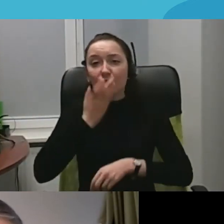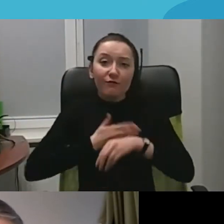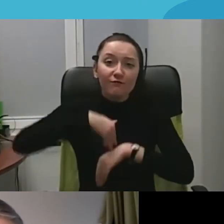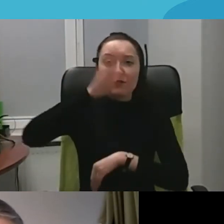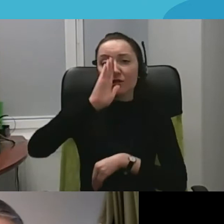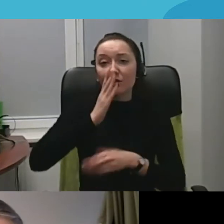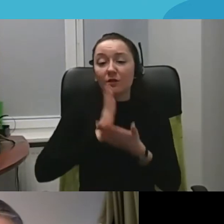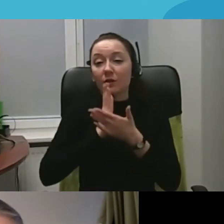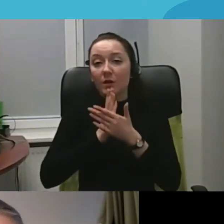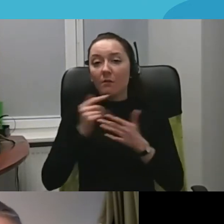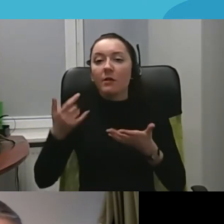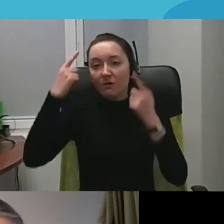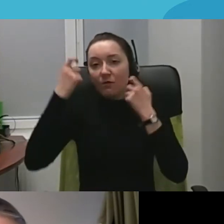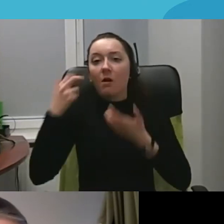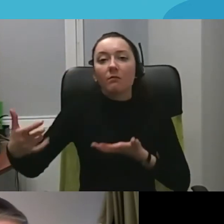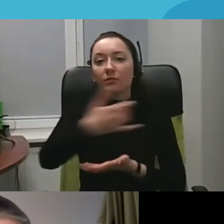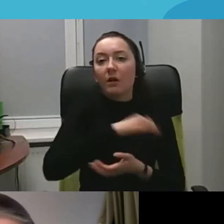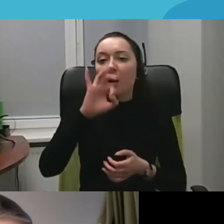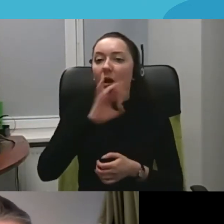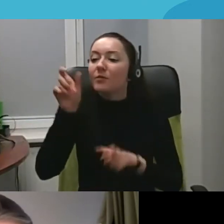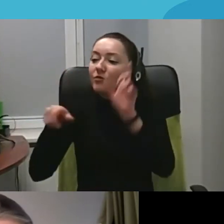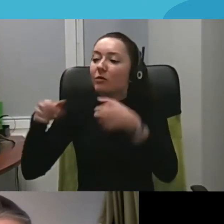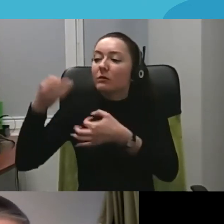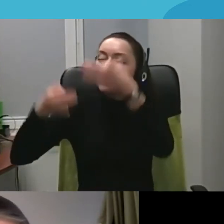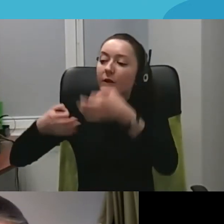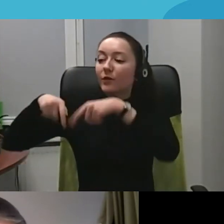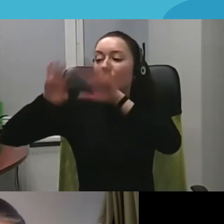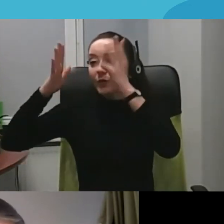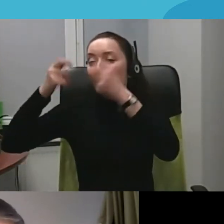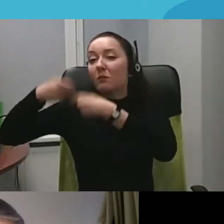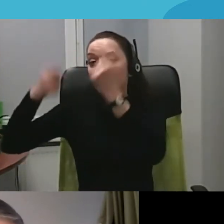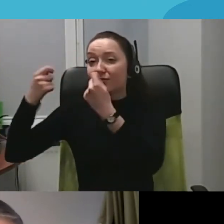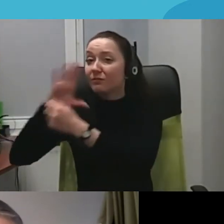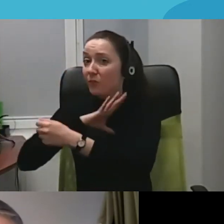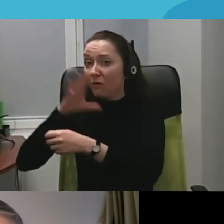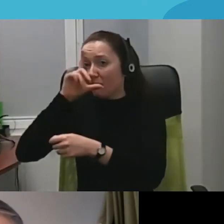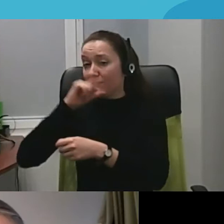of human rights violations is to cross-check, double-check, triple-check the data provided.